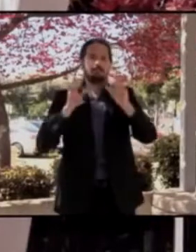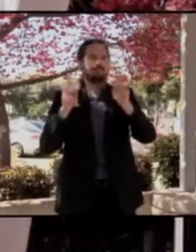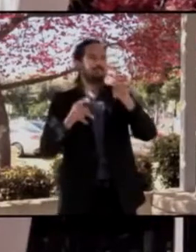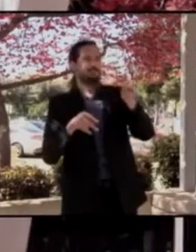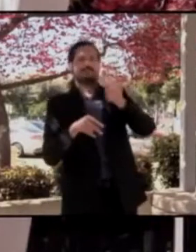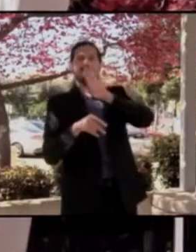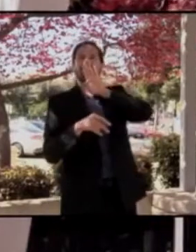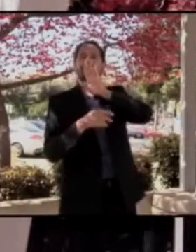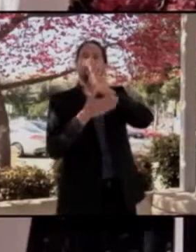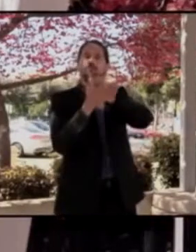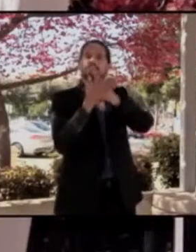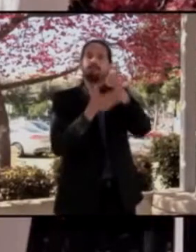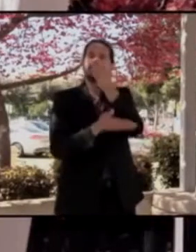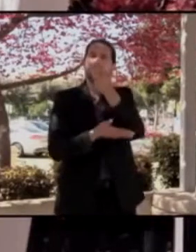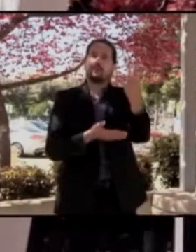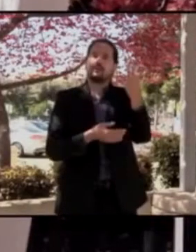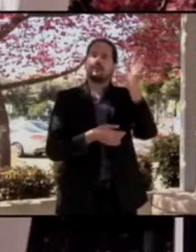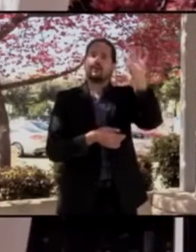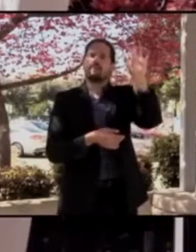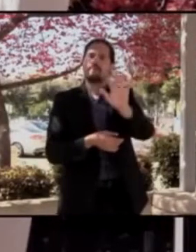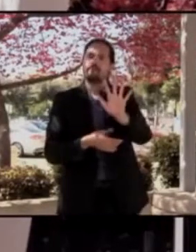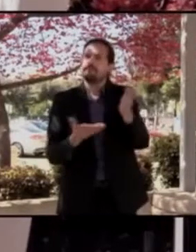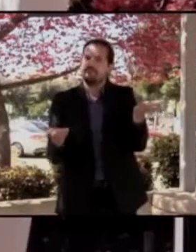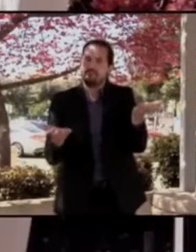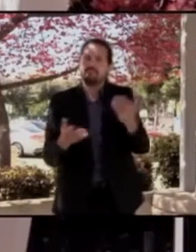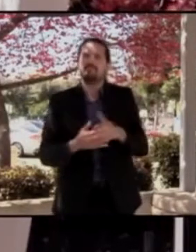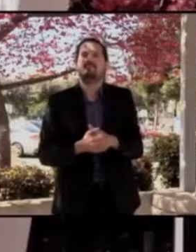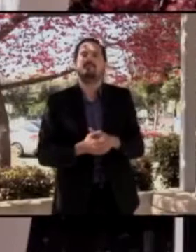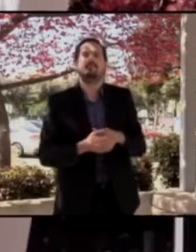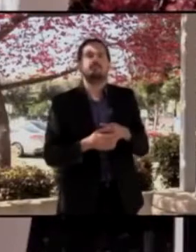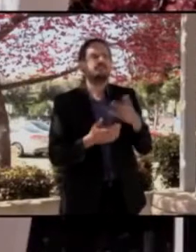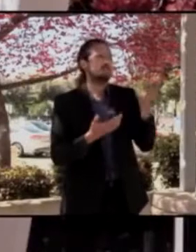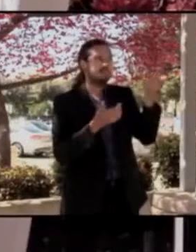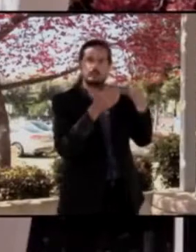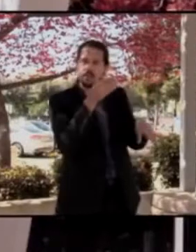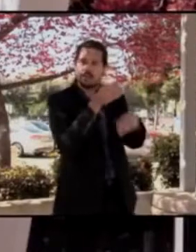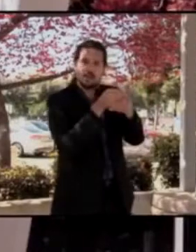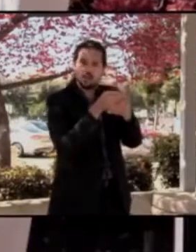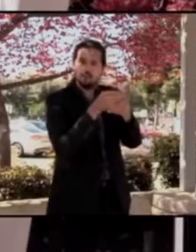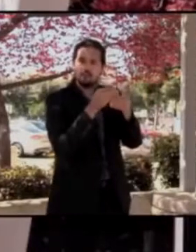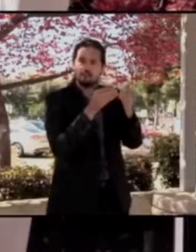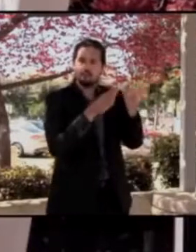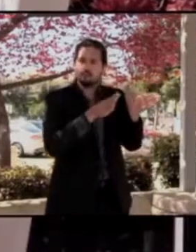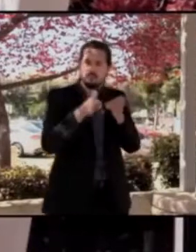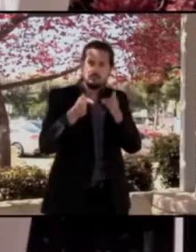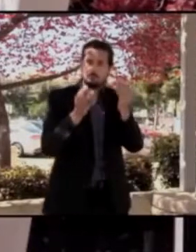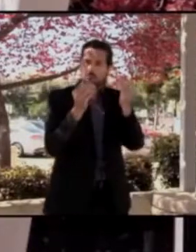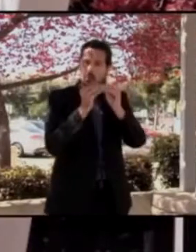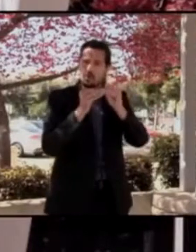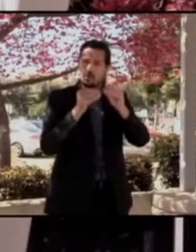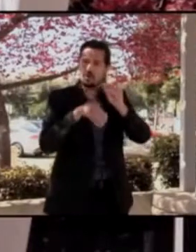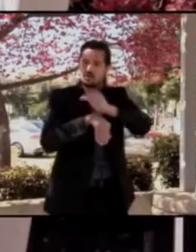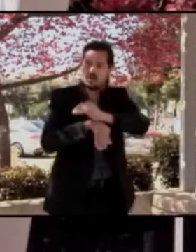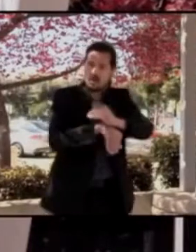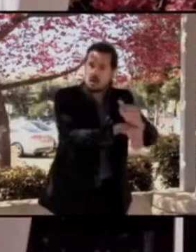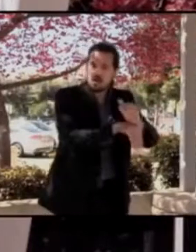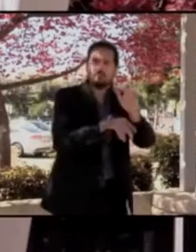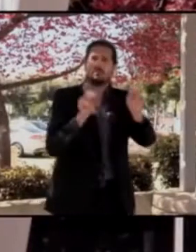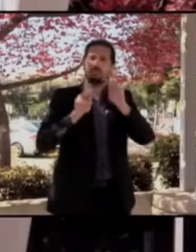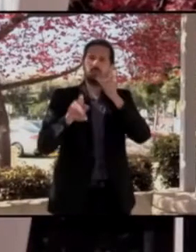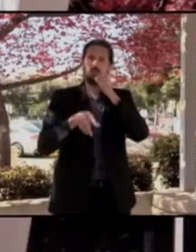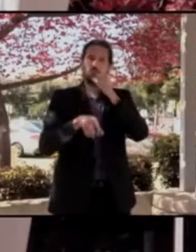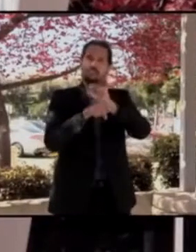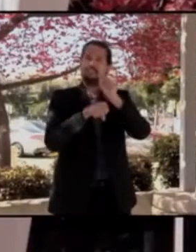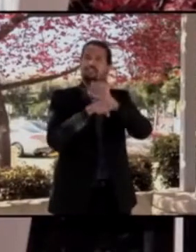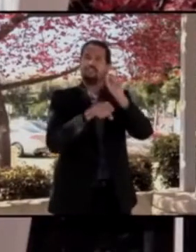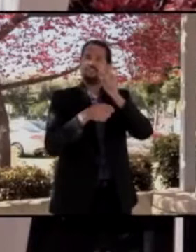there any change in the strategies to have appointments available for people who work like a normal 9 to 5 and they're